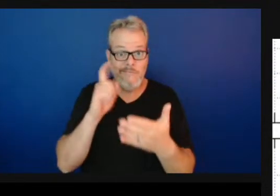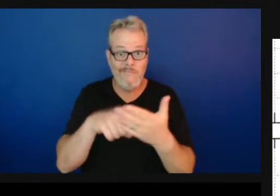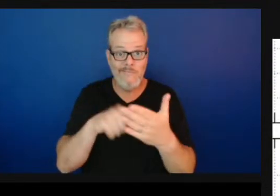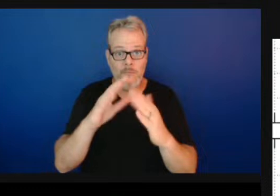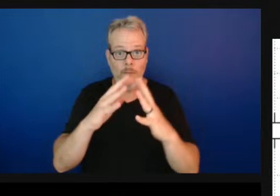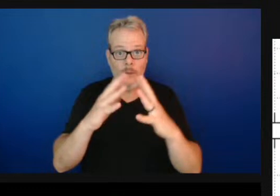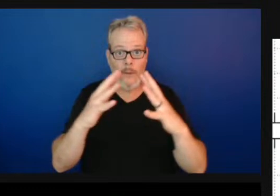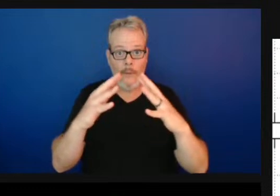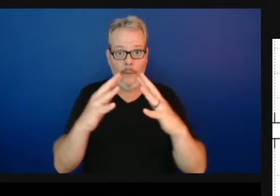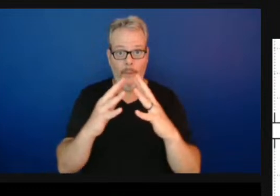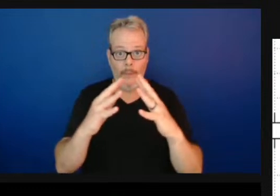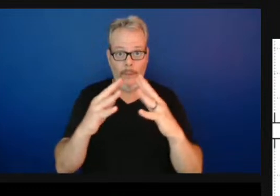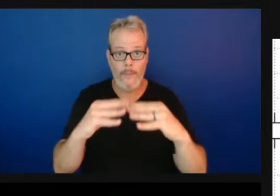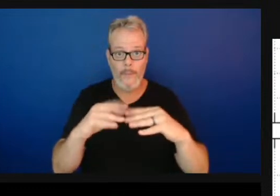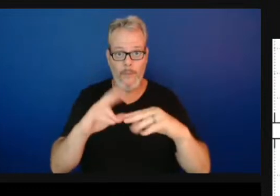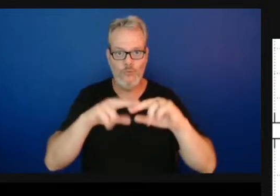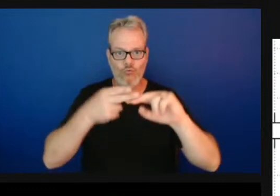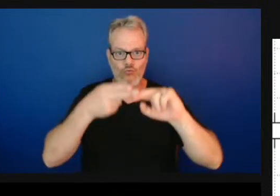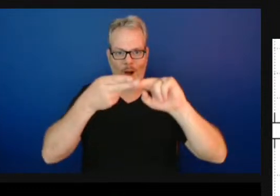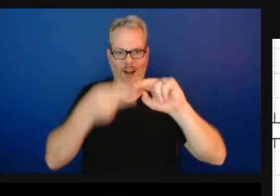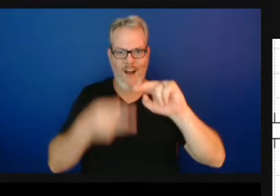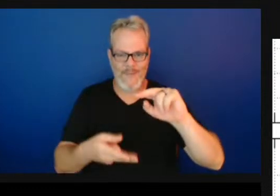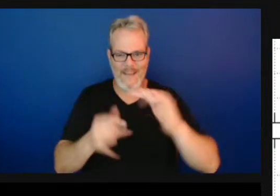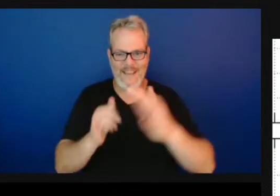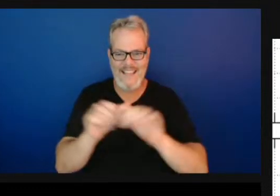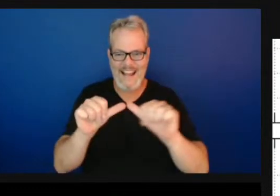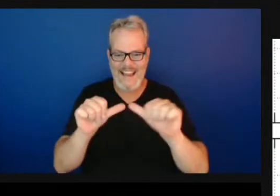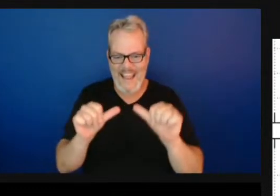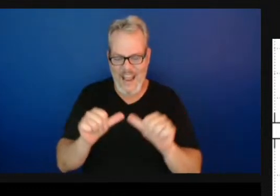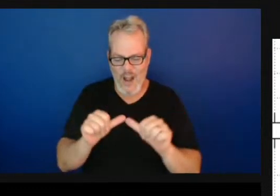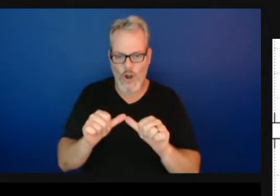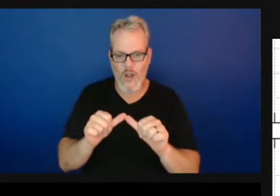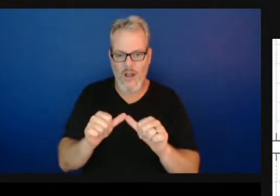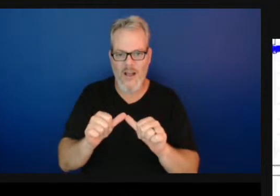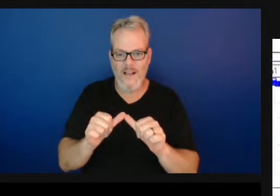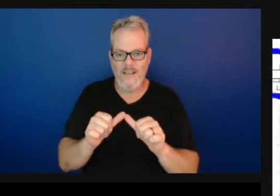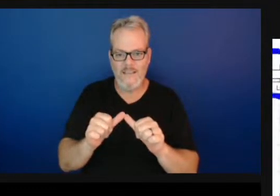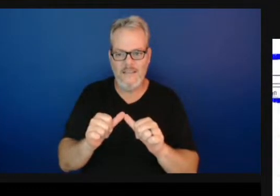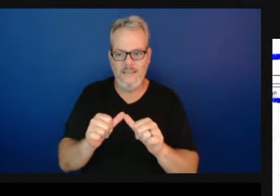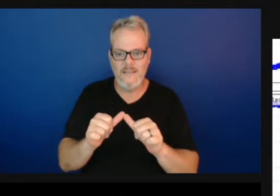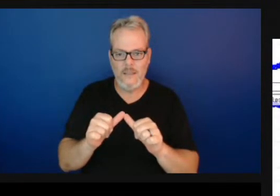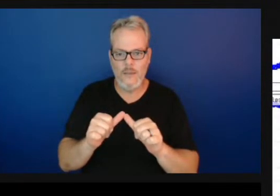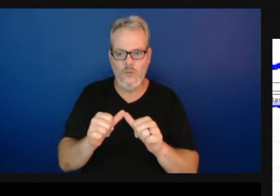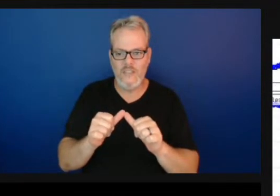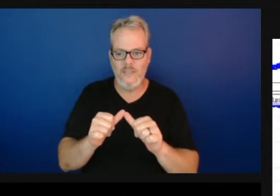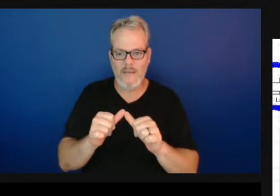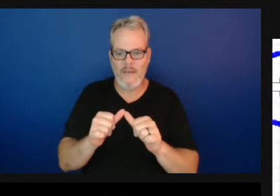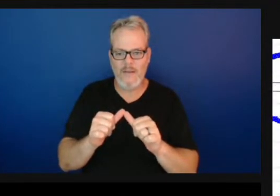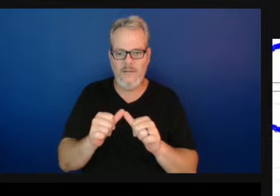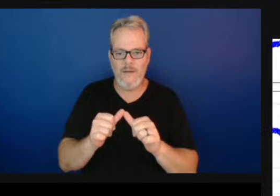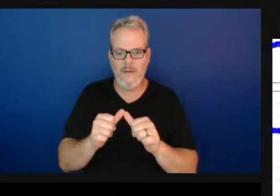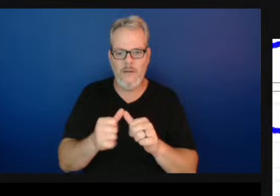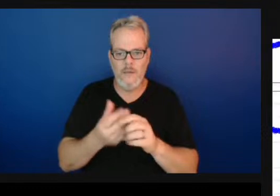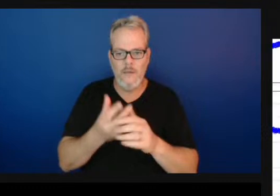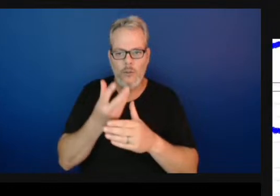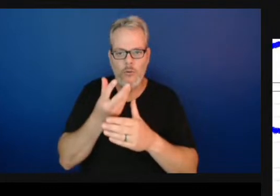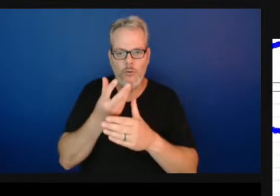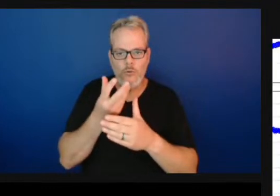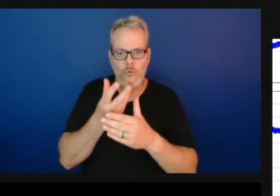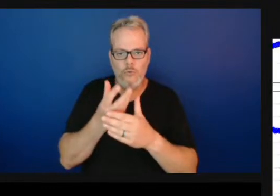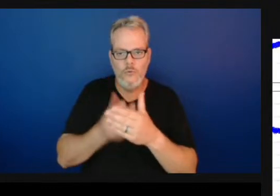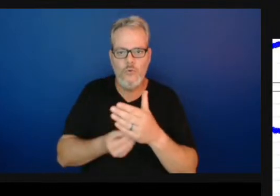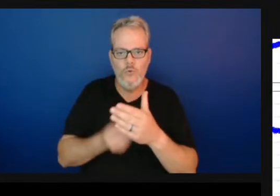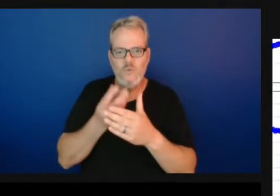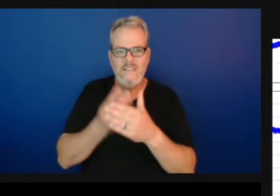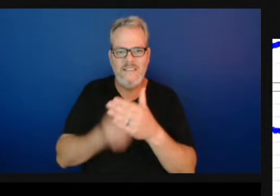been dropping down. So that area seems to be losing magma to the south and north as well. Maunaulu Station, just to the